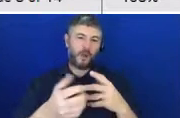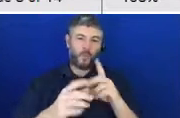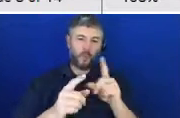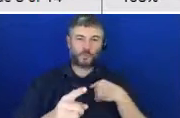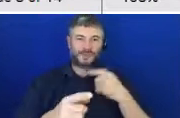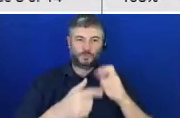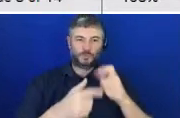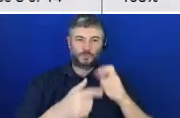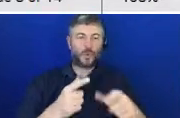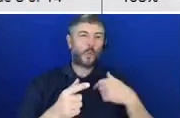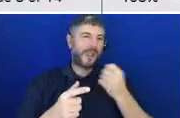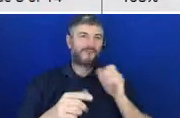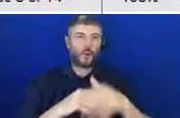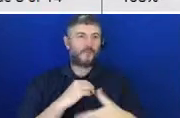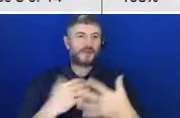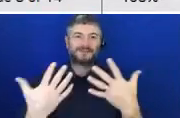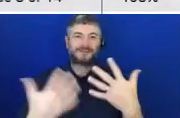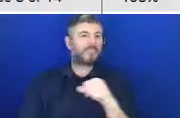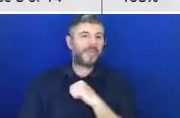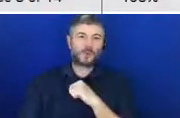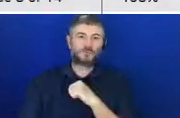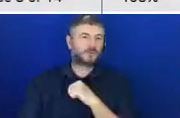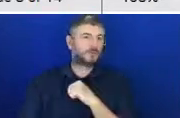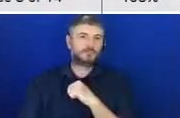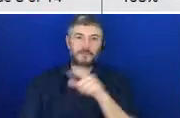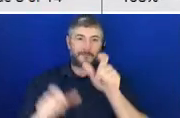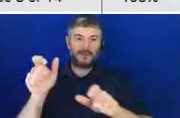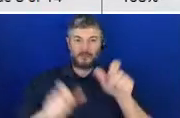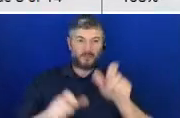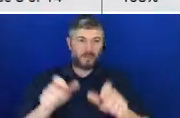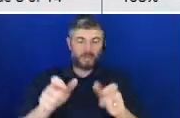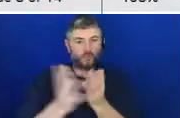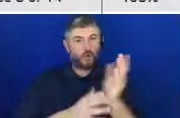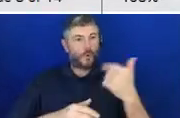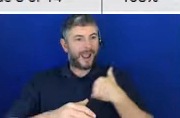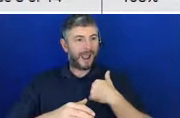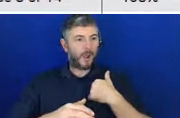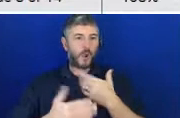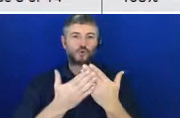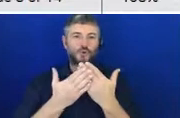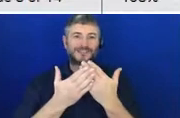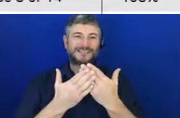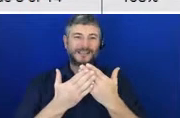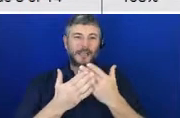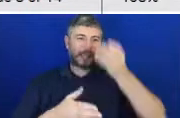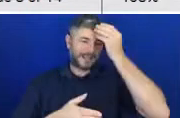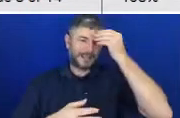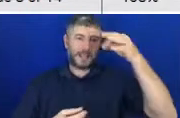now 10,000 people through our SFEDI Awards learner